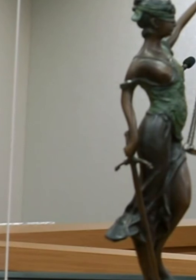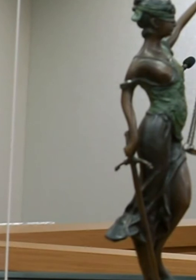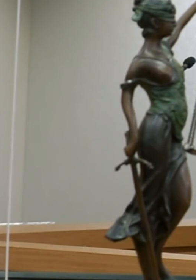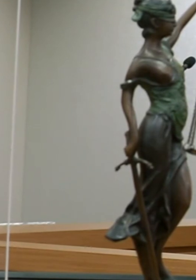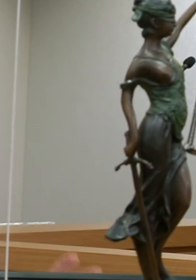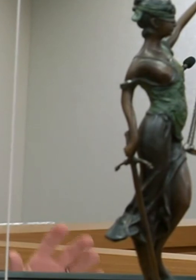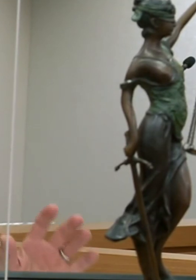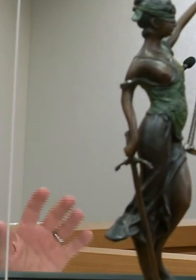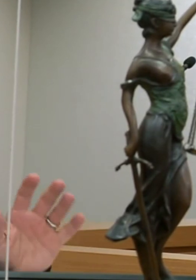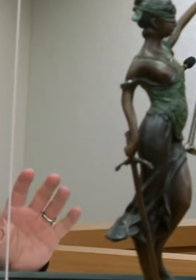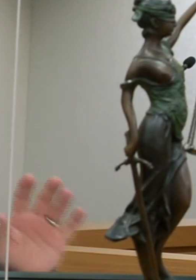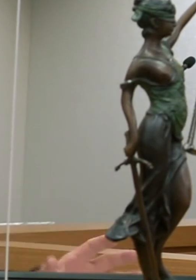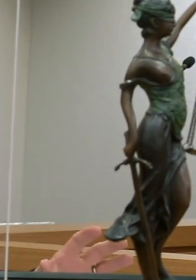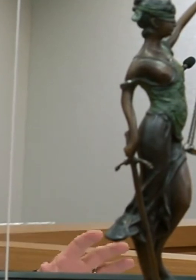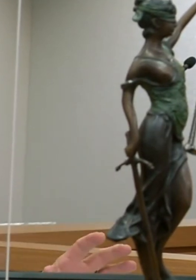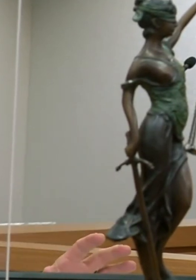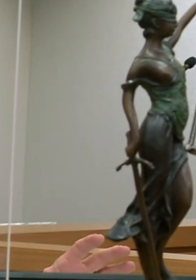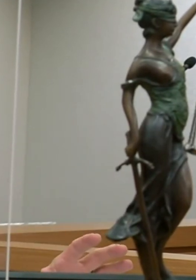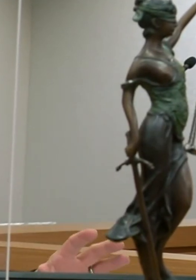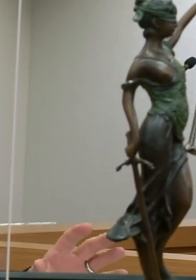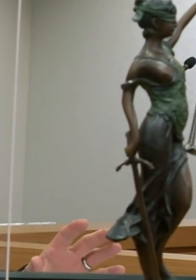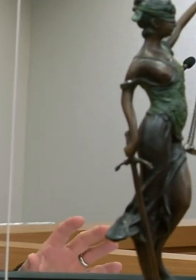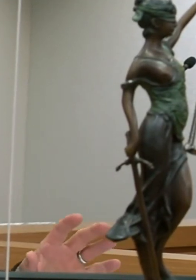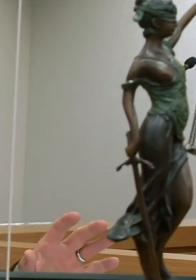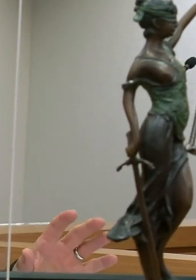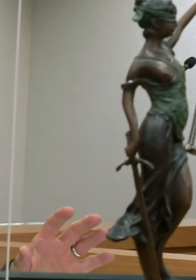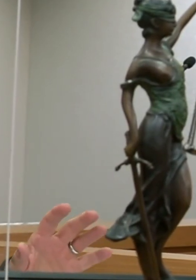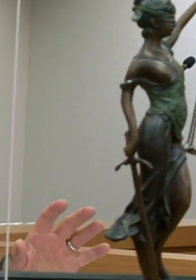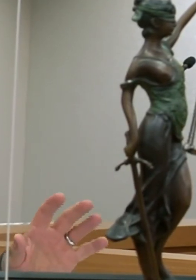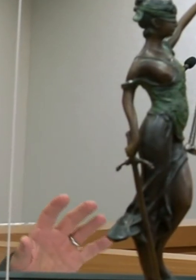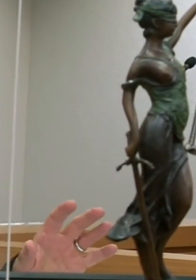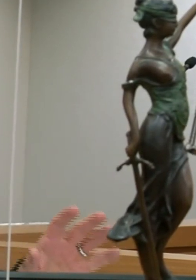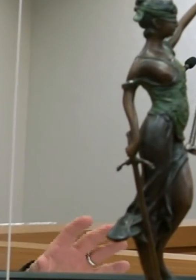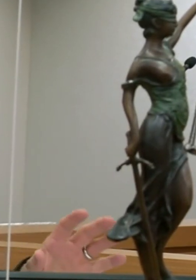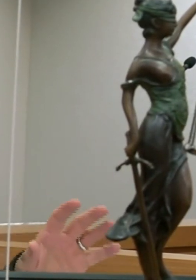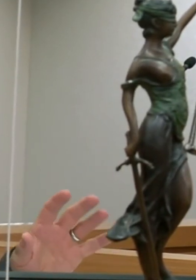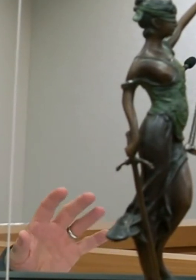However, we don't stop there because we have to consider